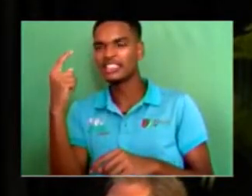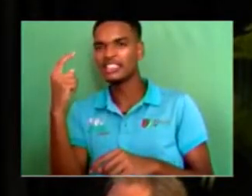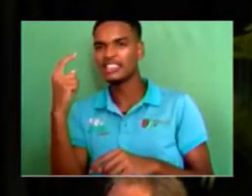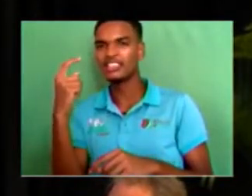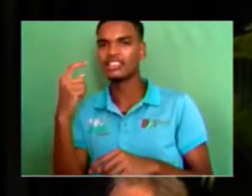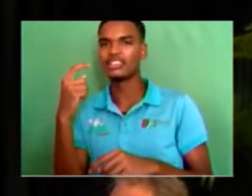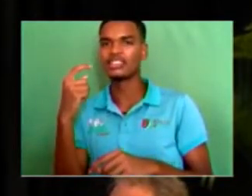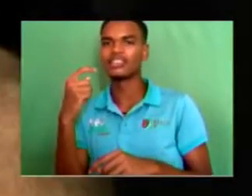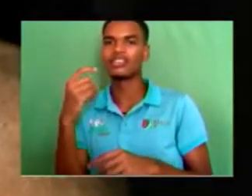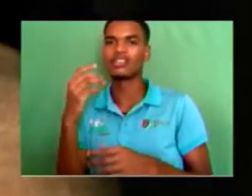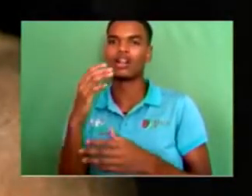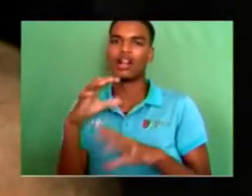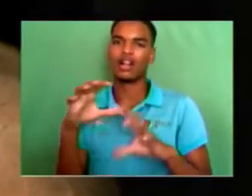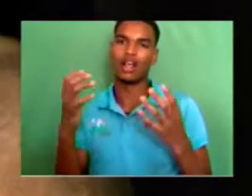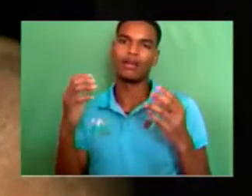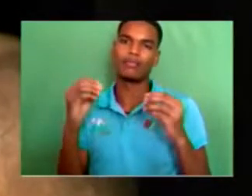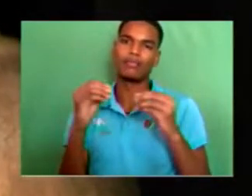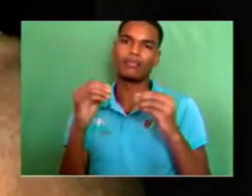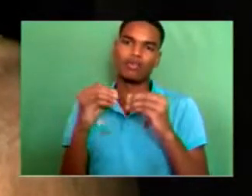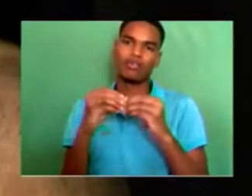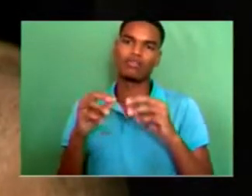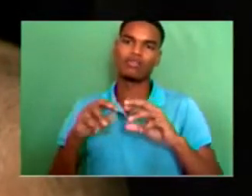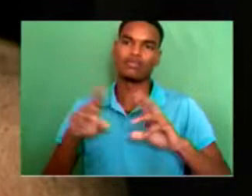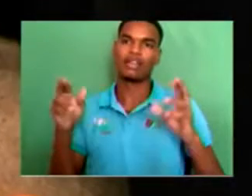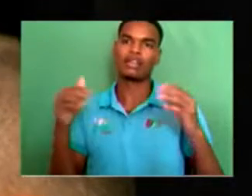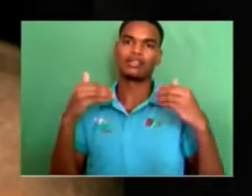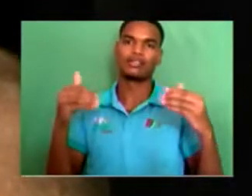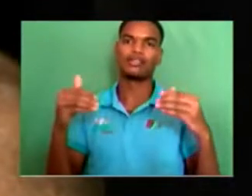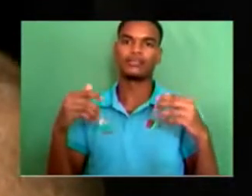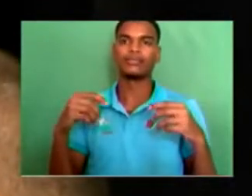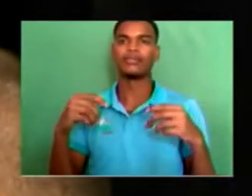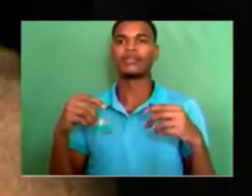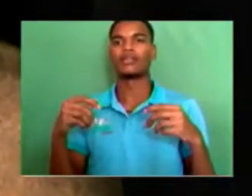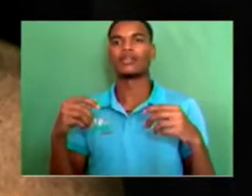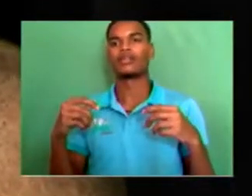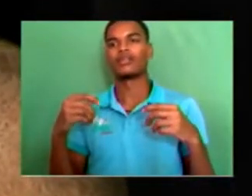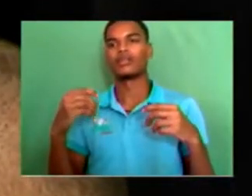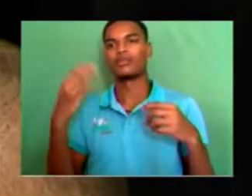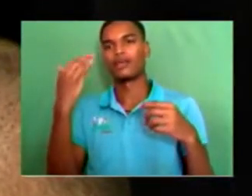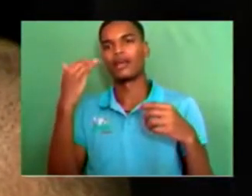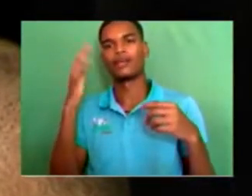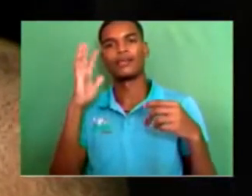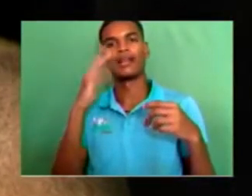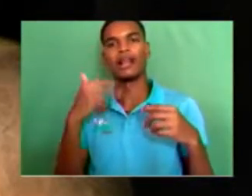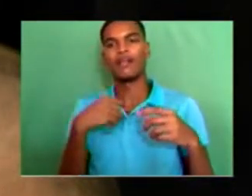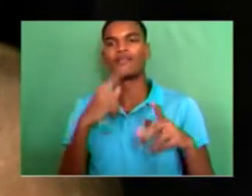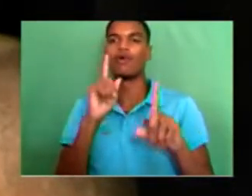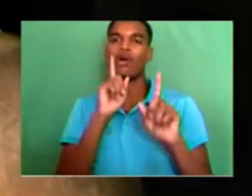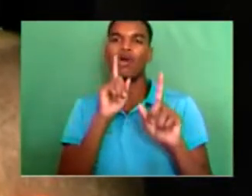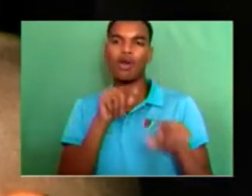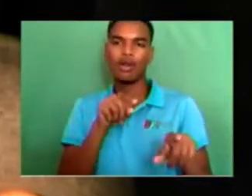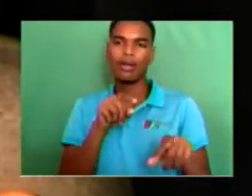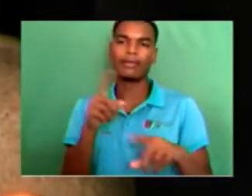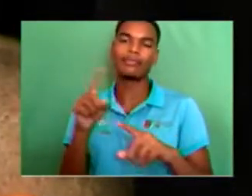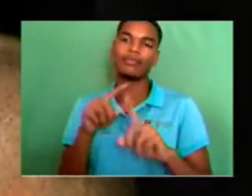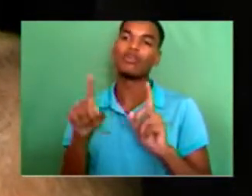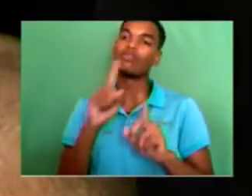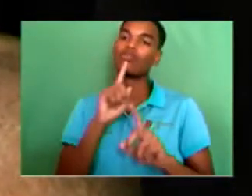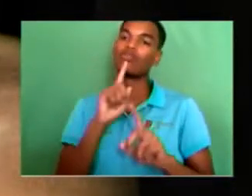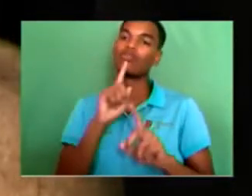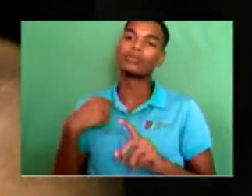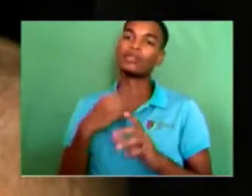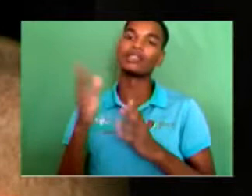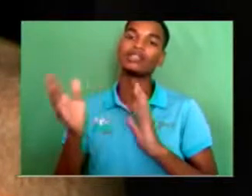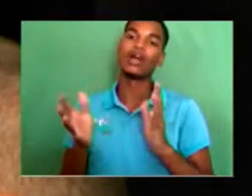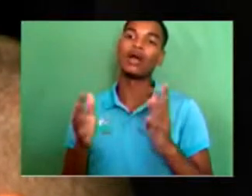go on the point at which there's an order placed. What we're probably talking about here is